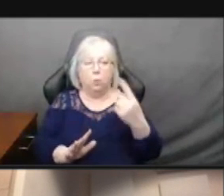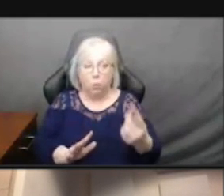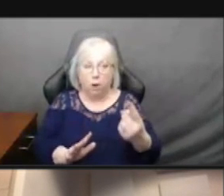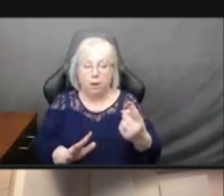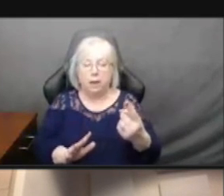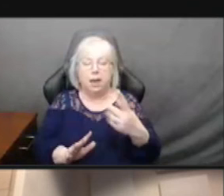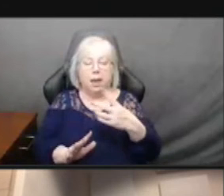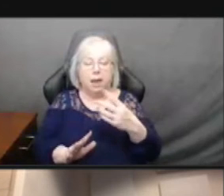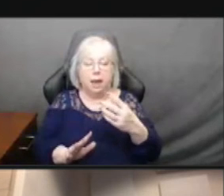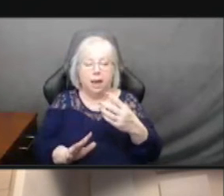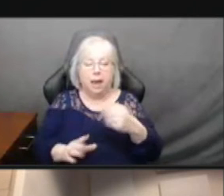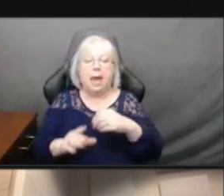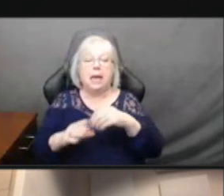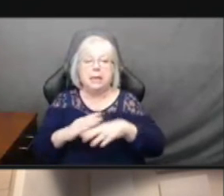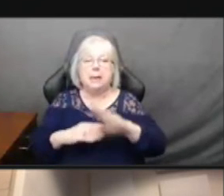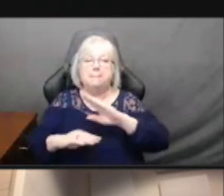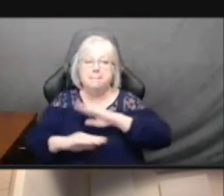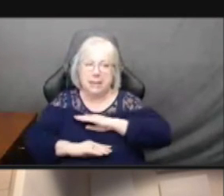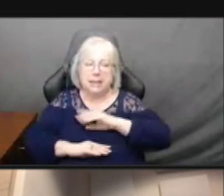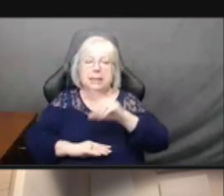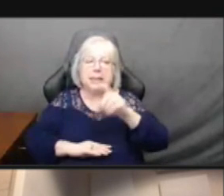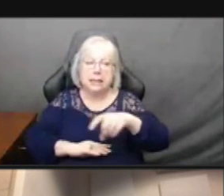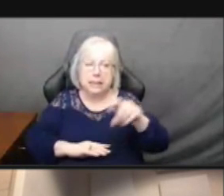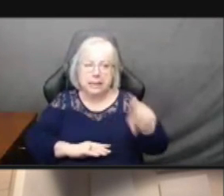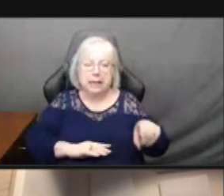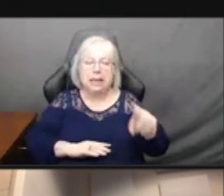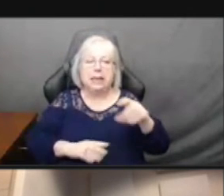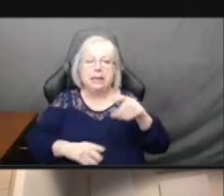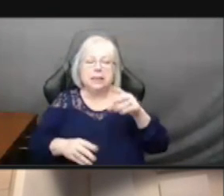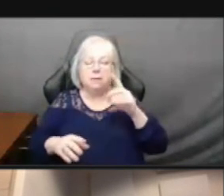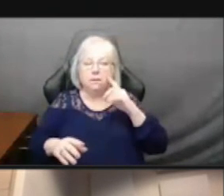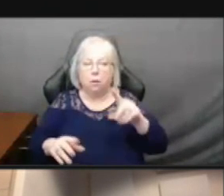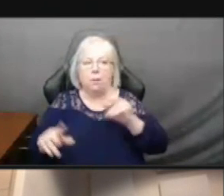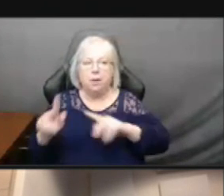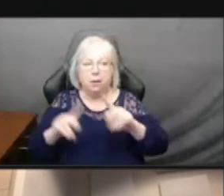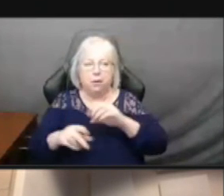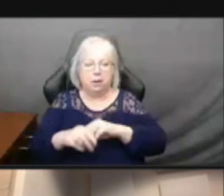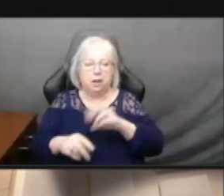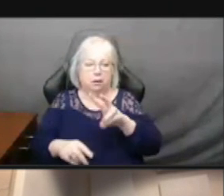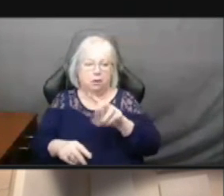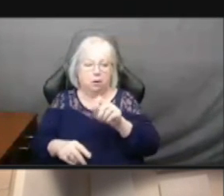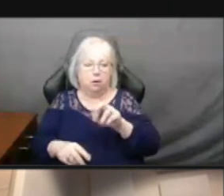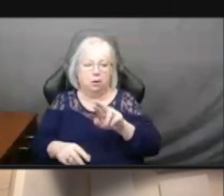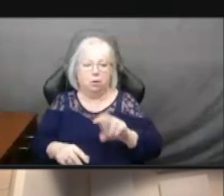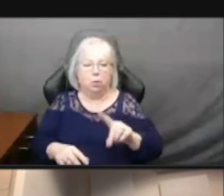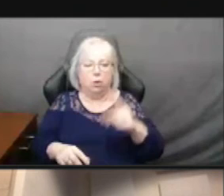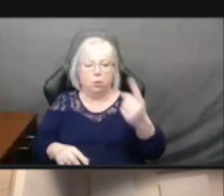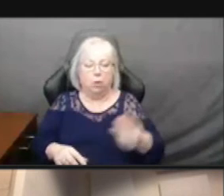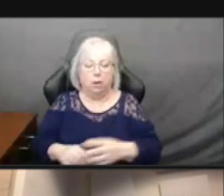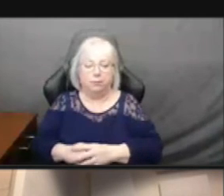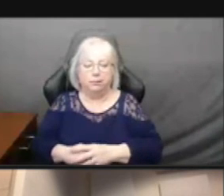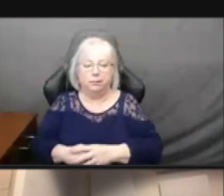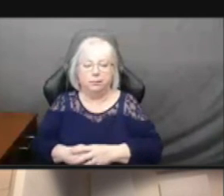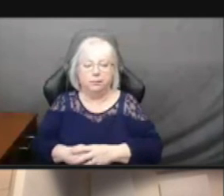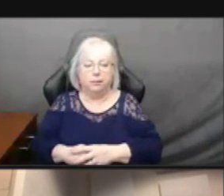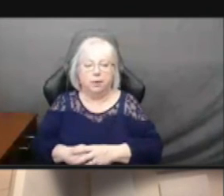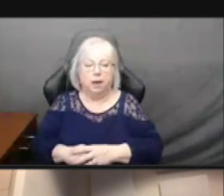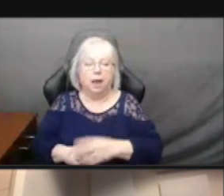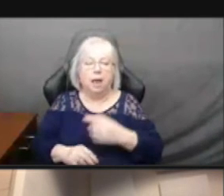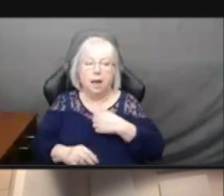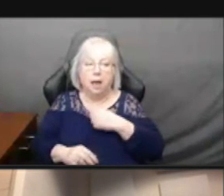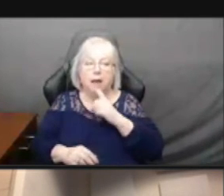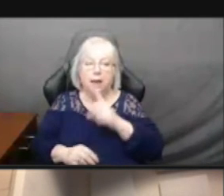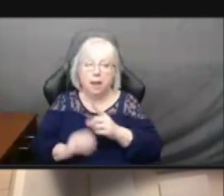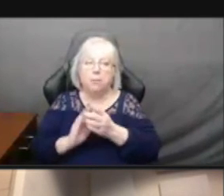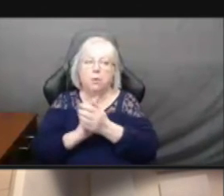meeting the needs of the people of Ward 1. Not only am I qualified